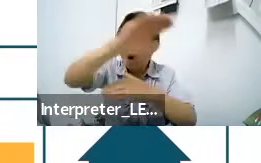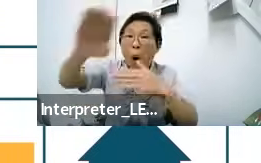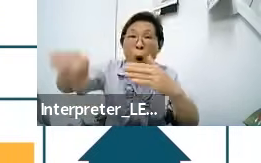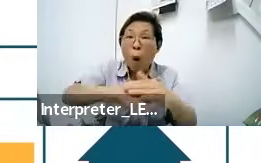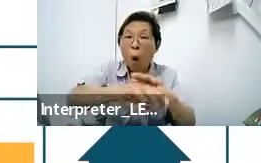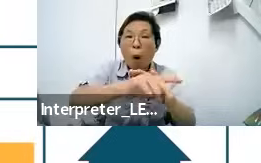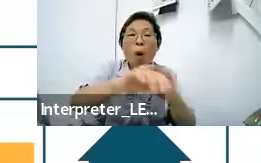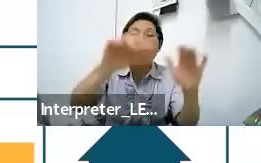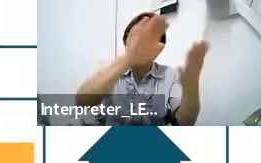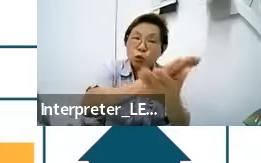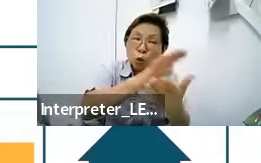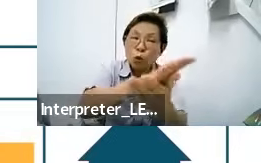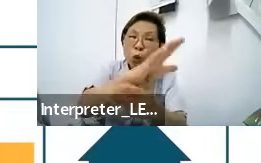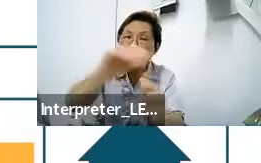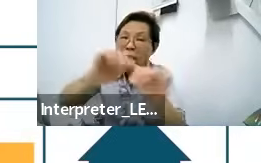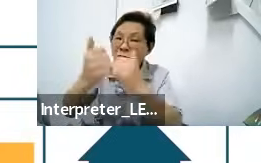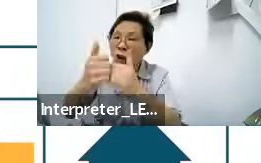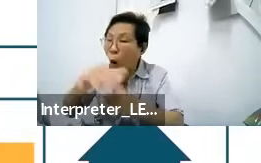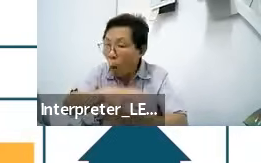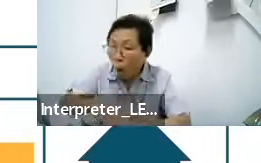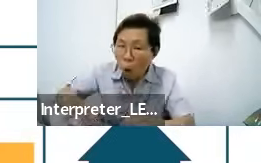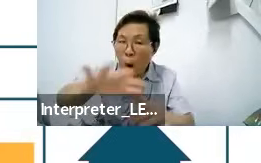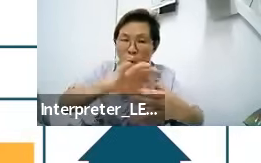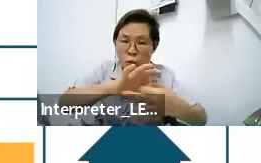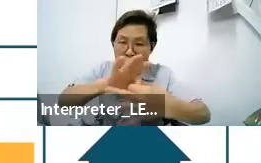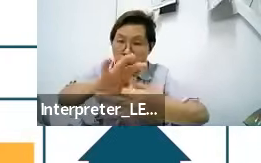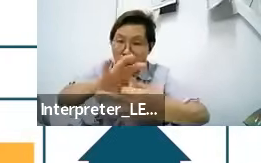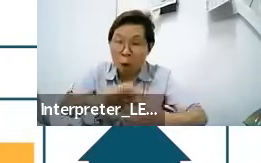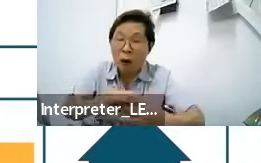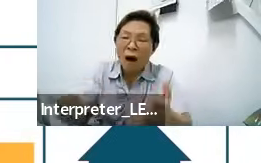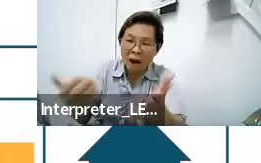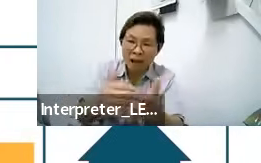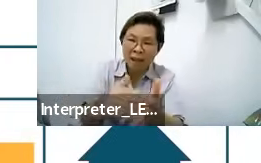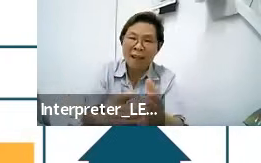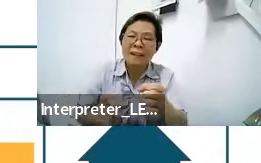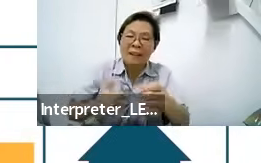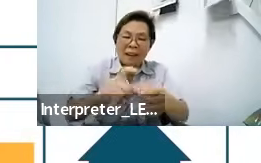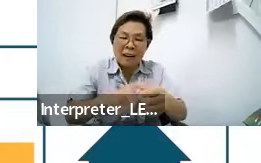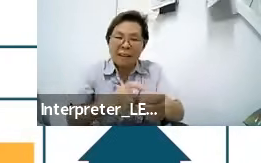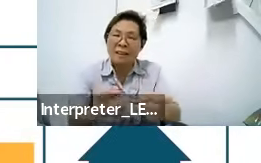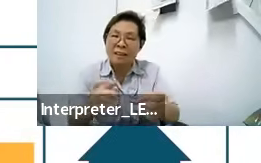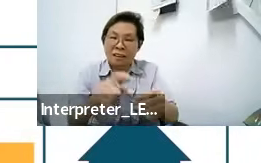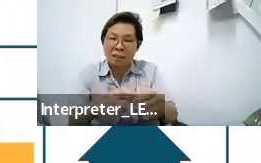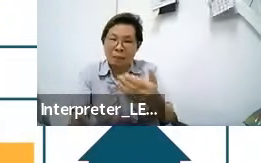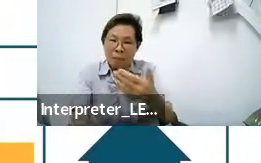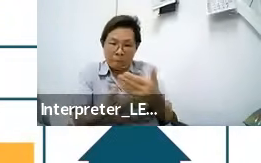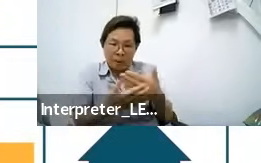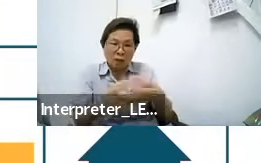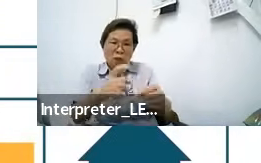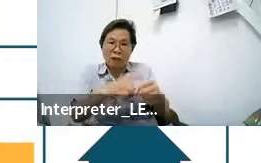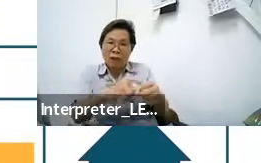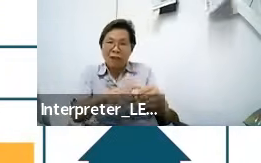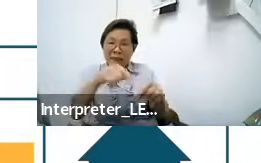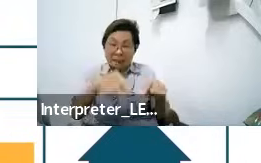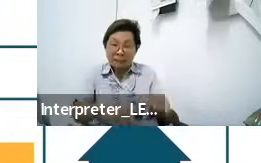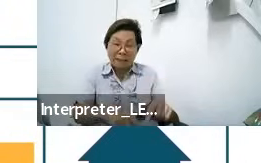stakeholders. So again, let's go back to the linking database together. This is very big challenge